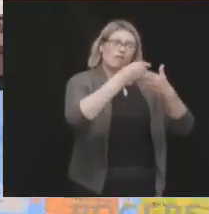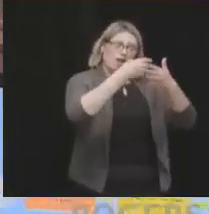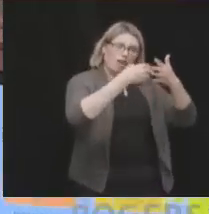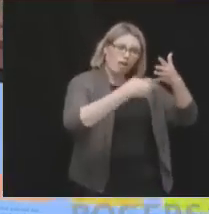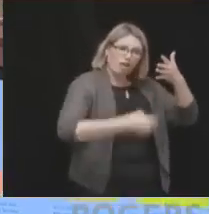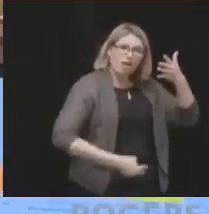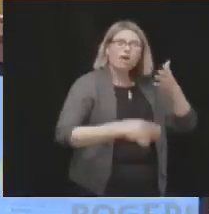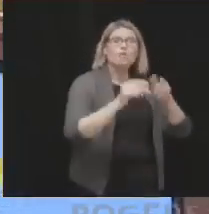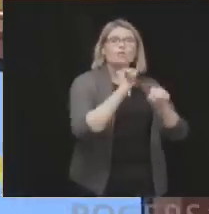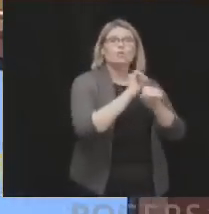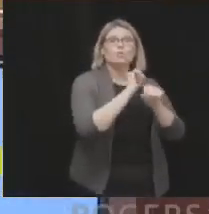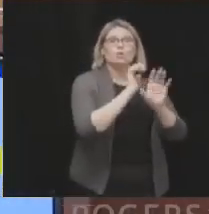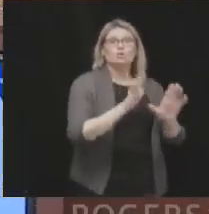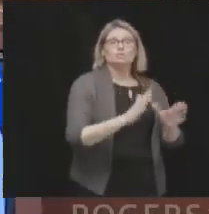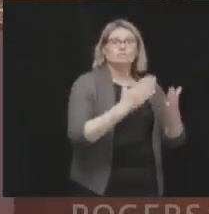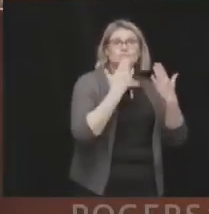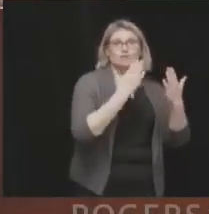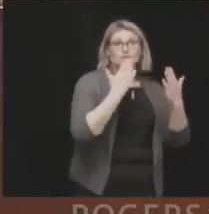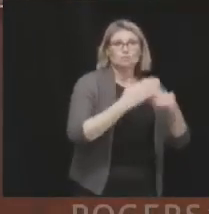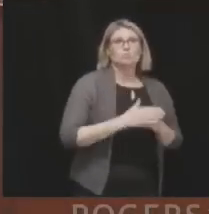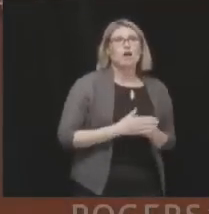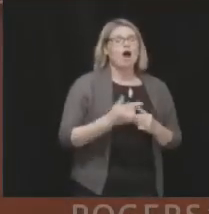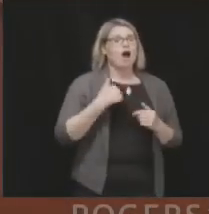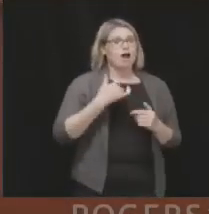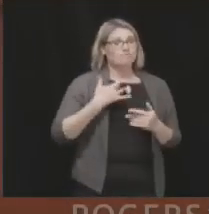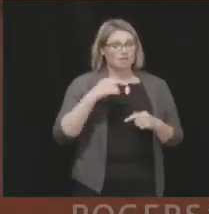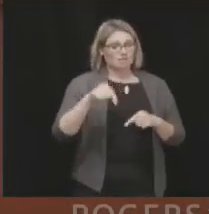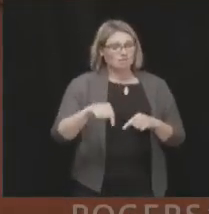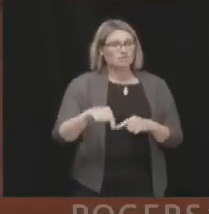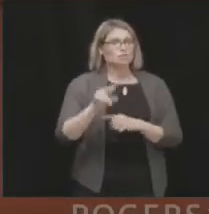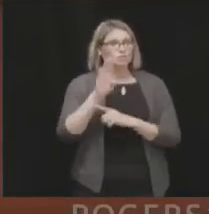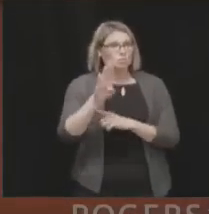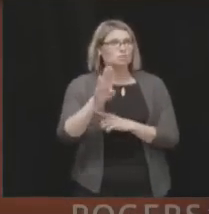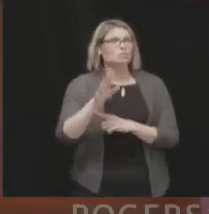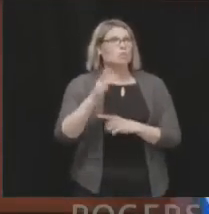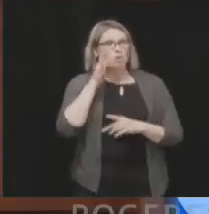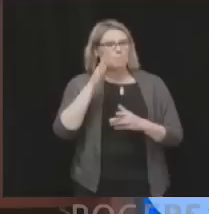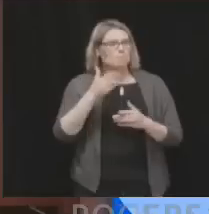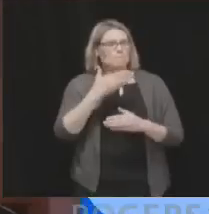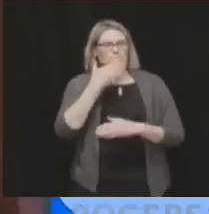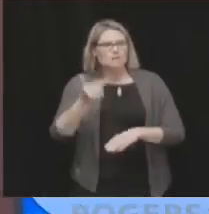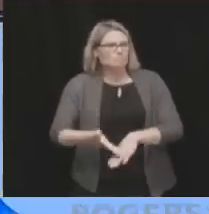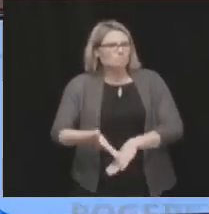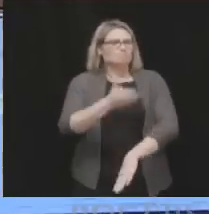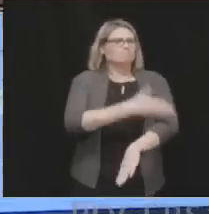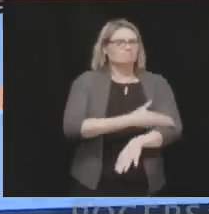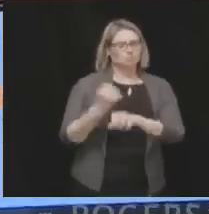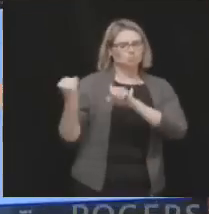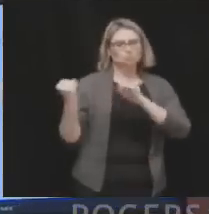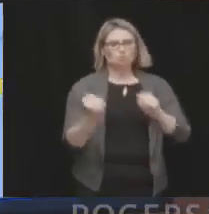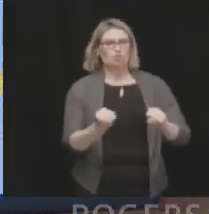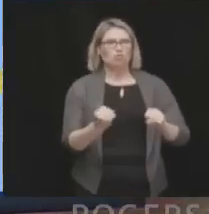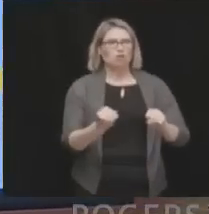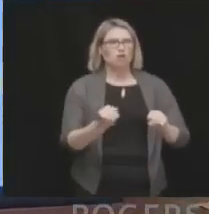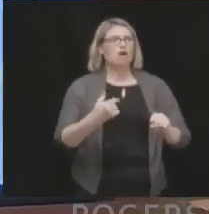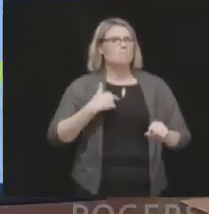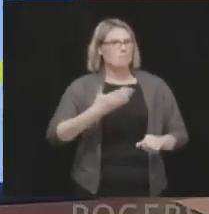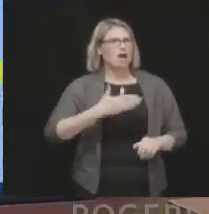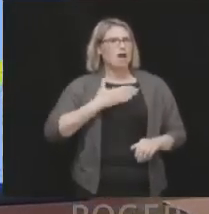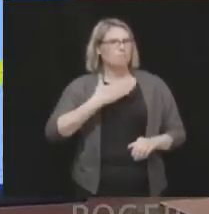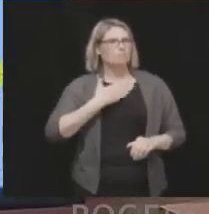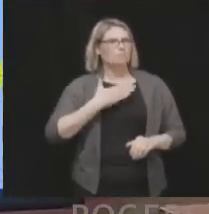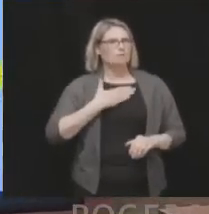Bon après-midi. Je veux dire que merci à notre médecin hygiéniste en chef, Madame Dr.